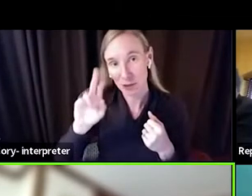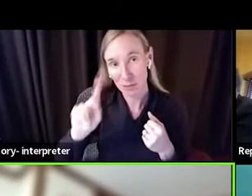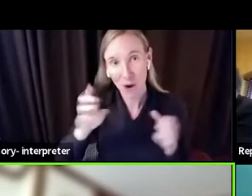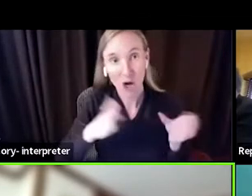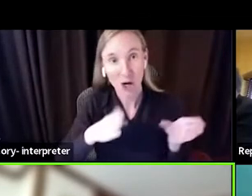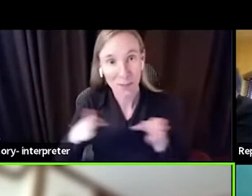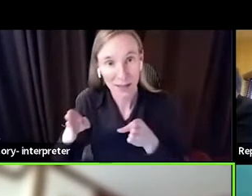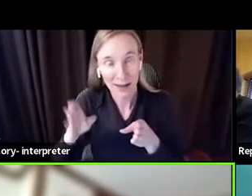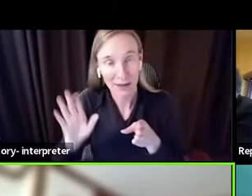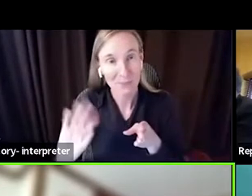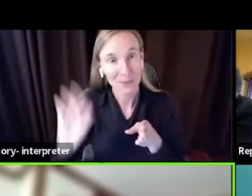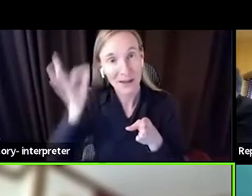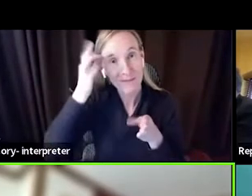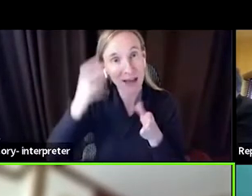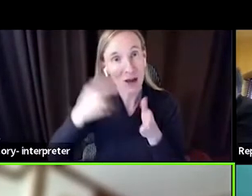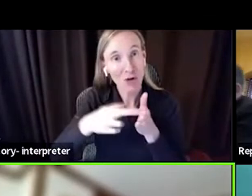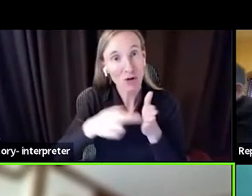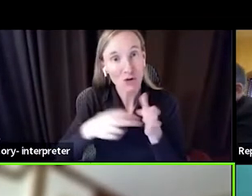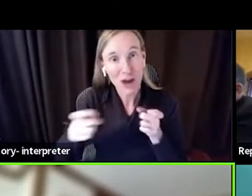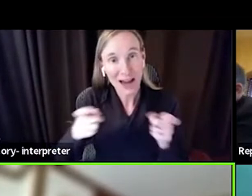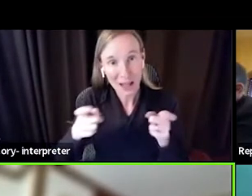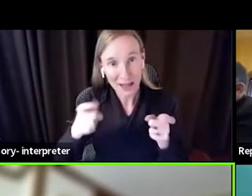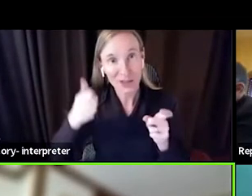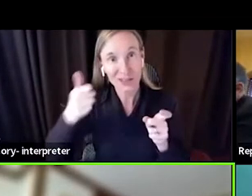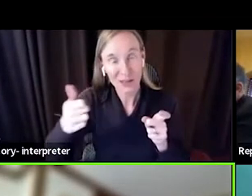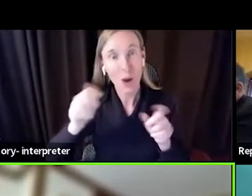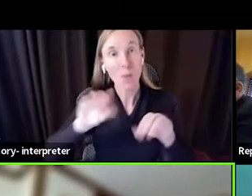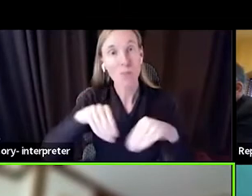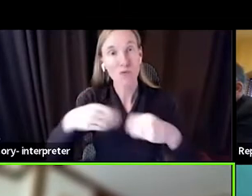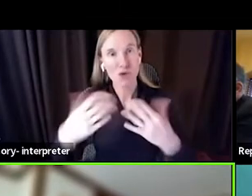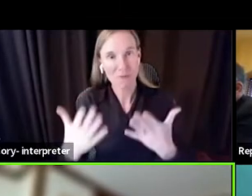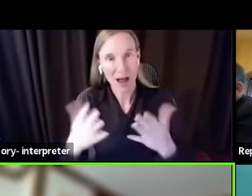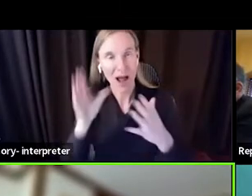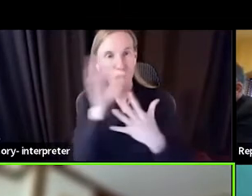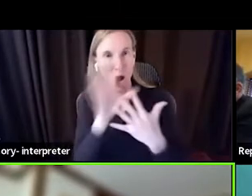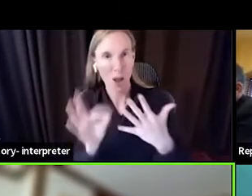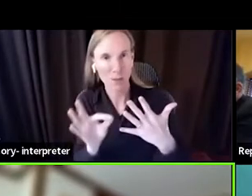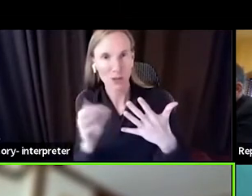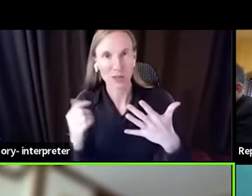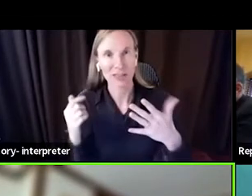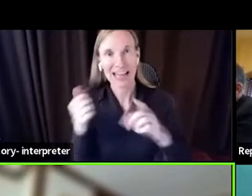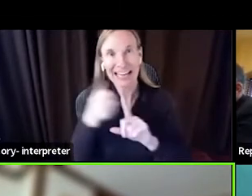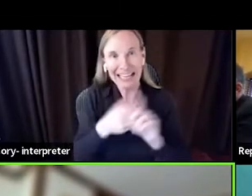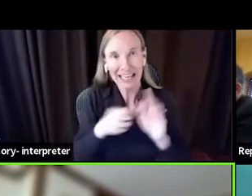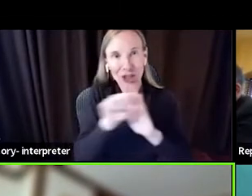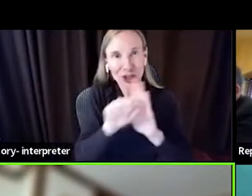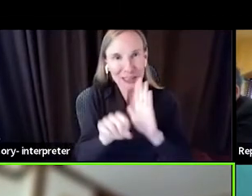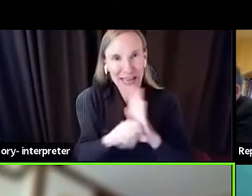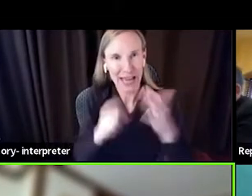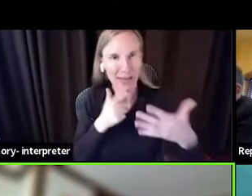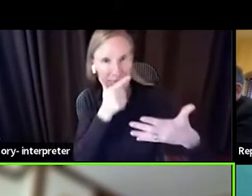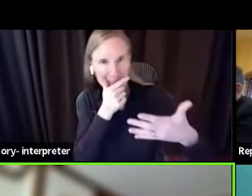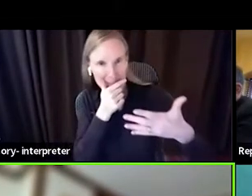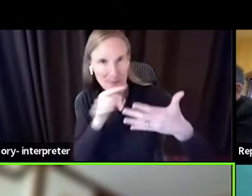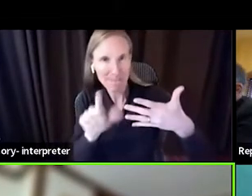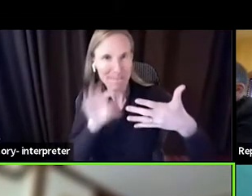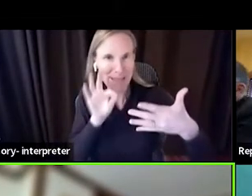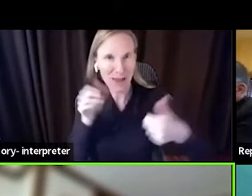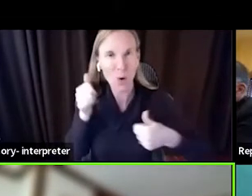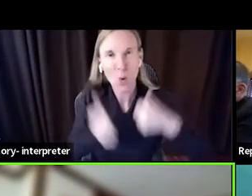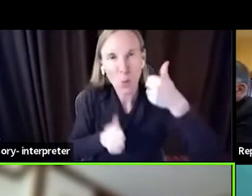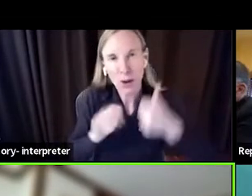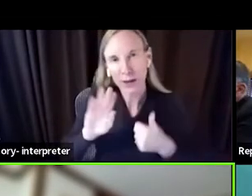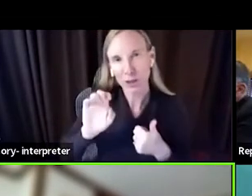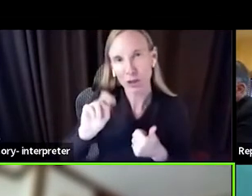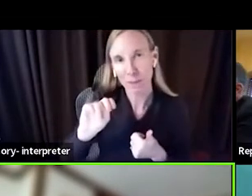provide options from which states can select a benchmark plan. So the exercise that's been going on for the last